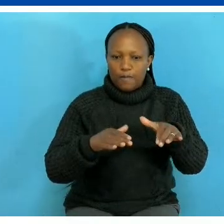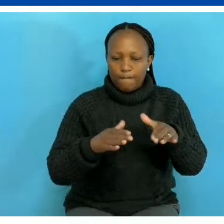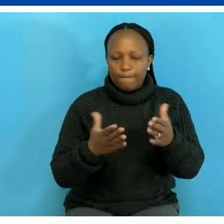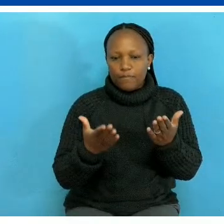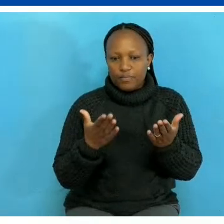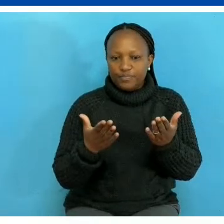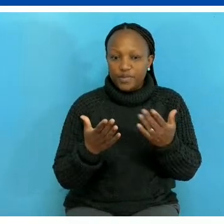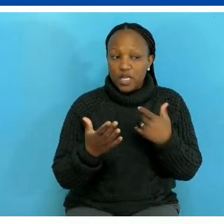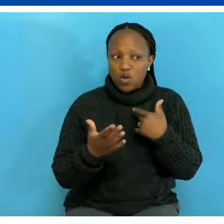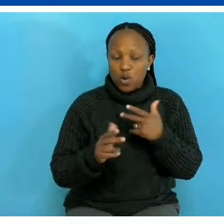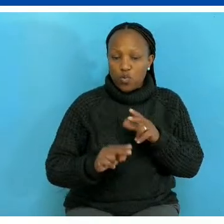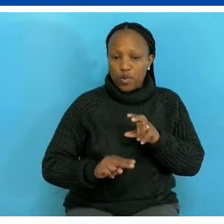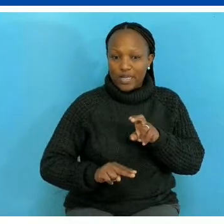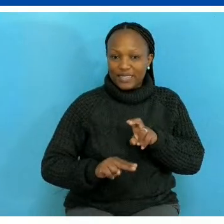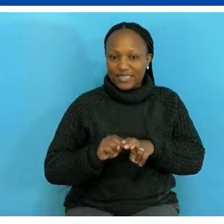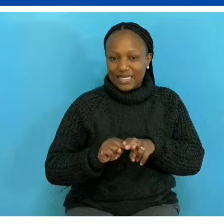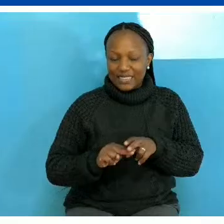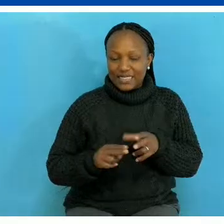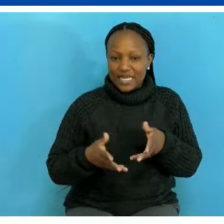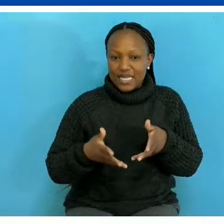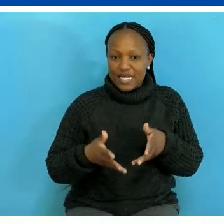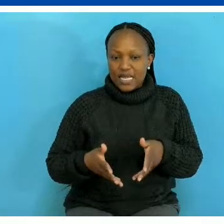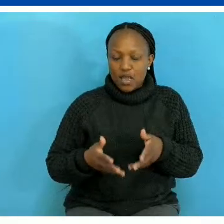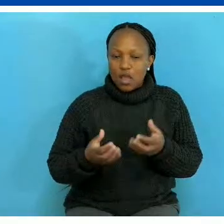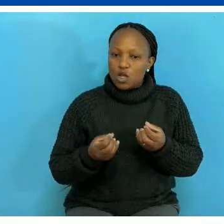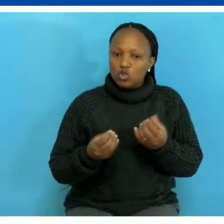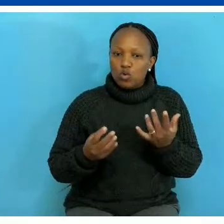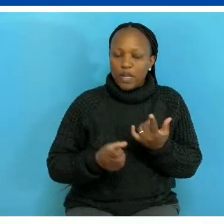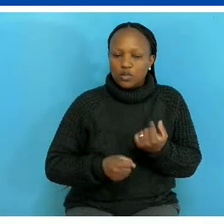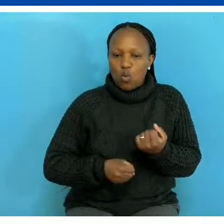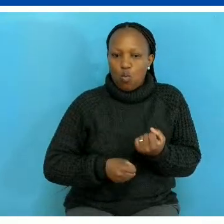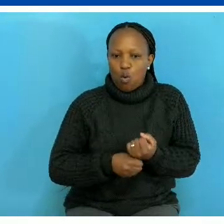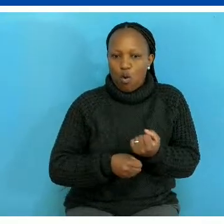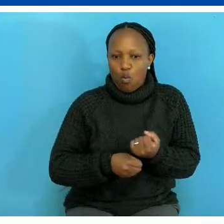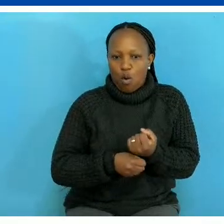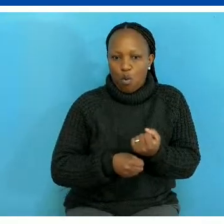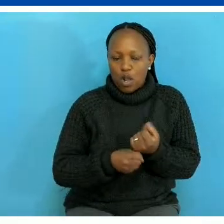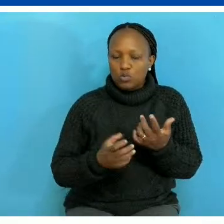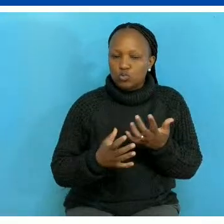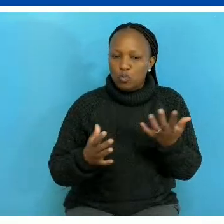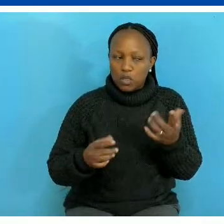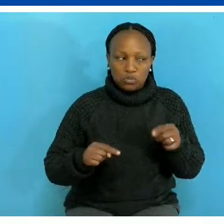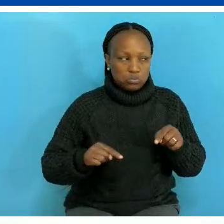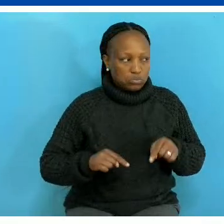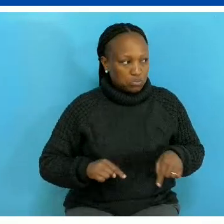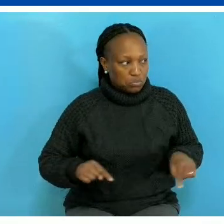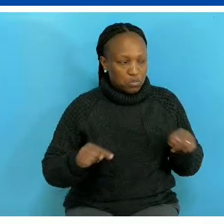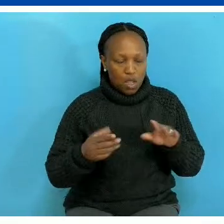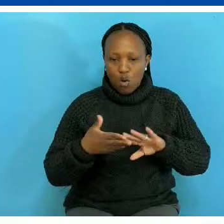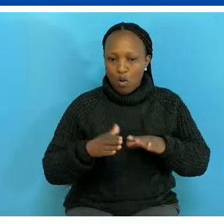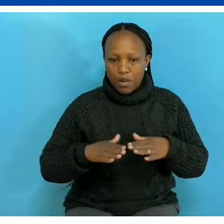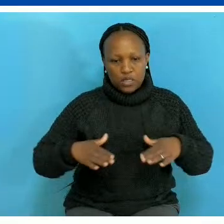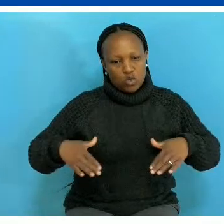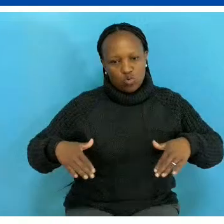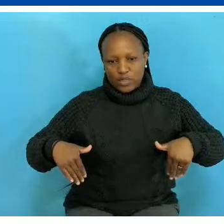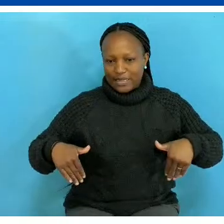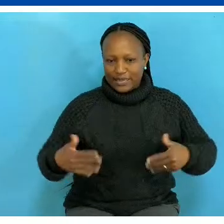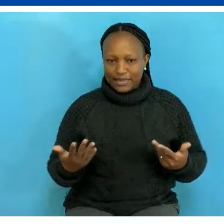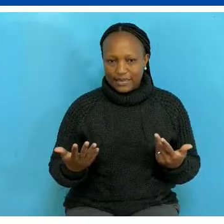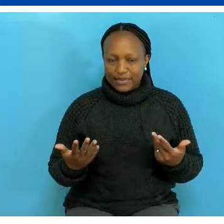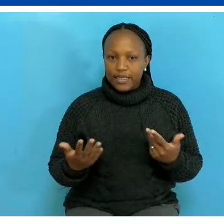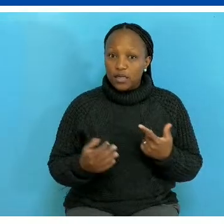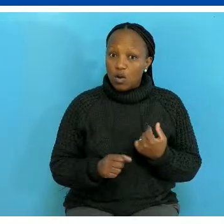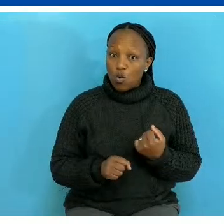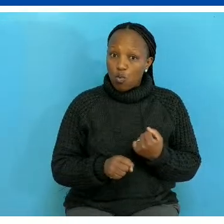as we are sitting here, haven't done a lot of work in this community, or haven't done work in this community. Most of our